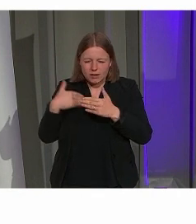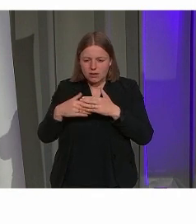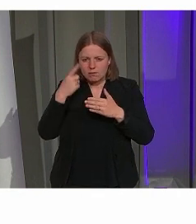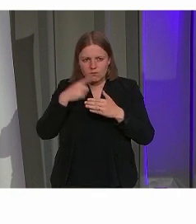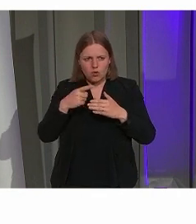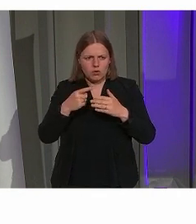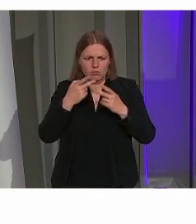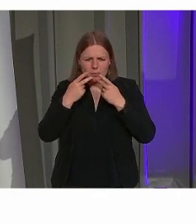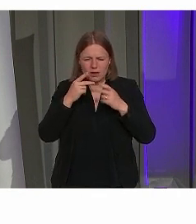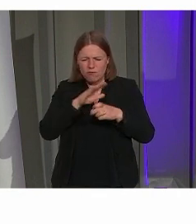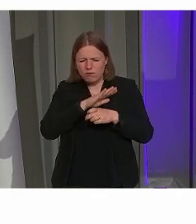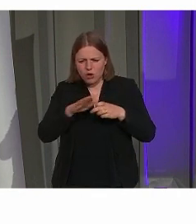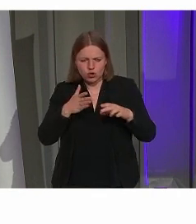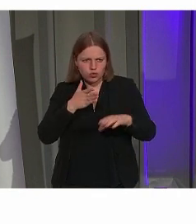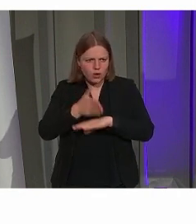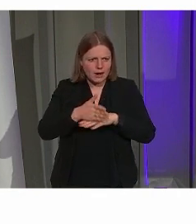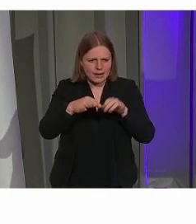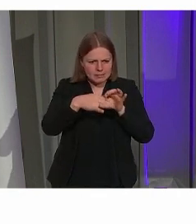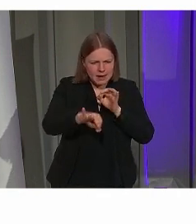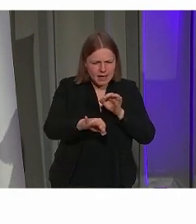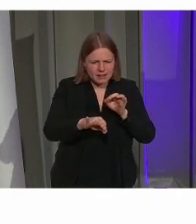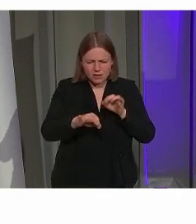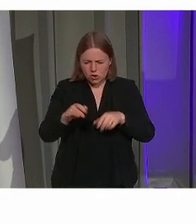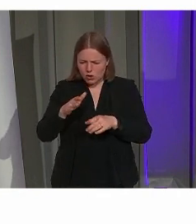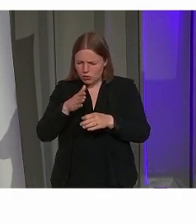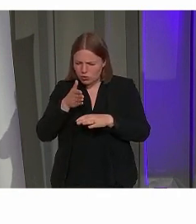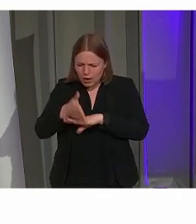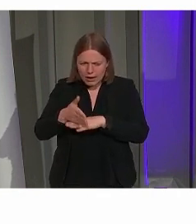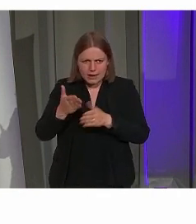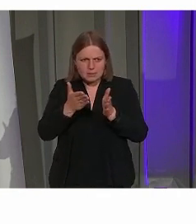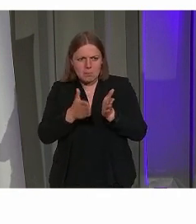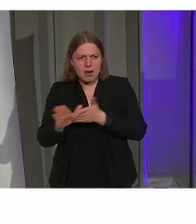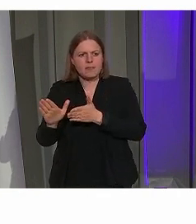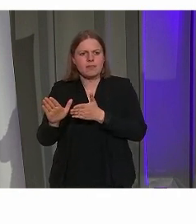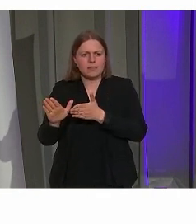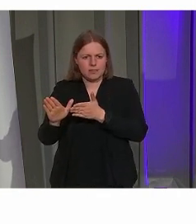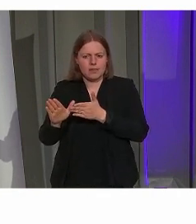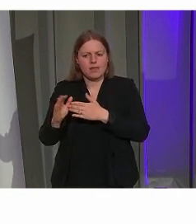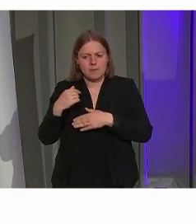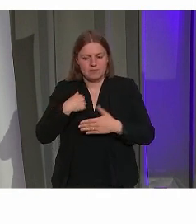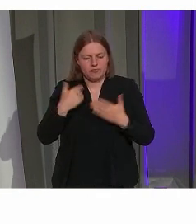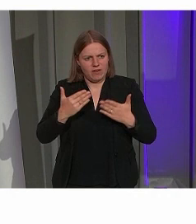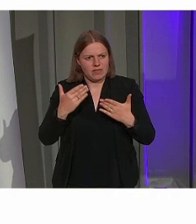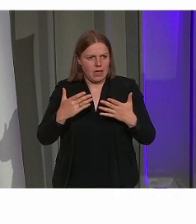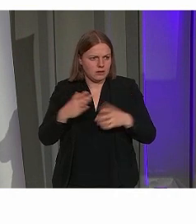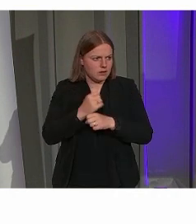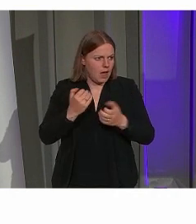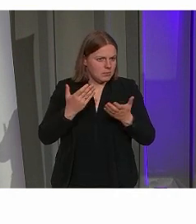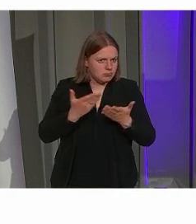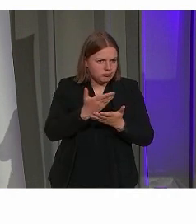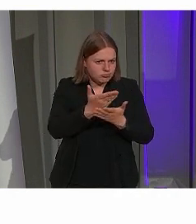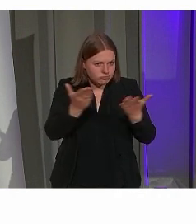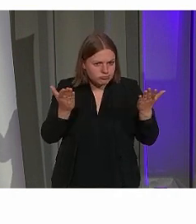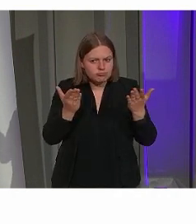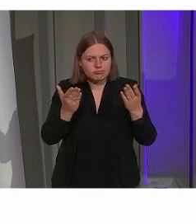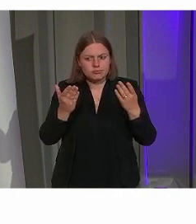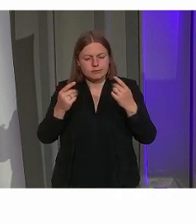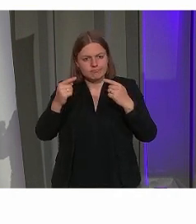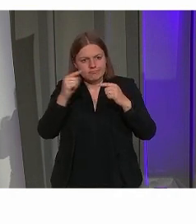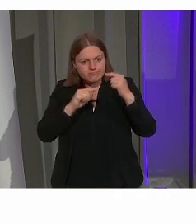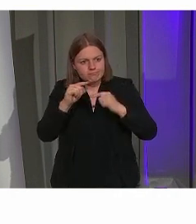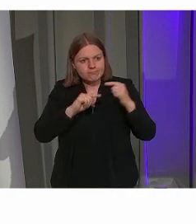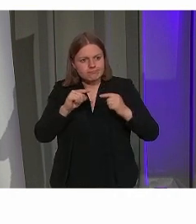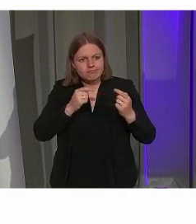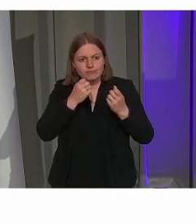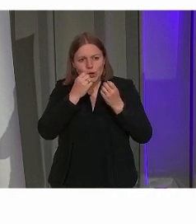Well, we worked on a very integral accessibility policy, accessibility plan, and I have the pleasure of looking into